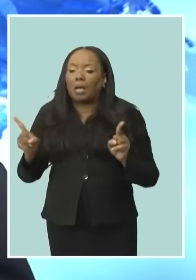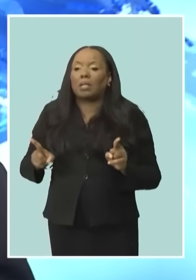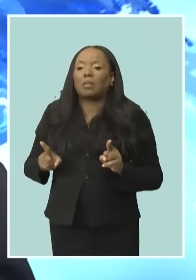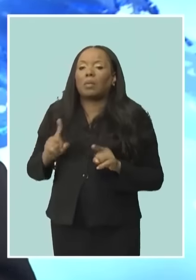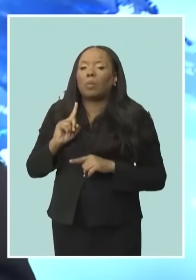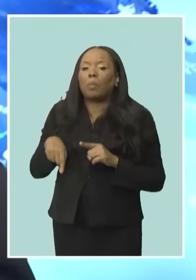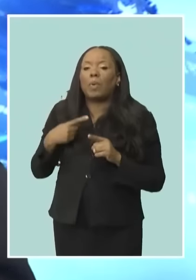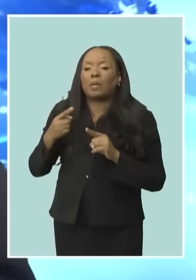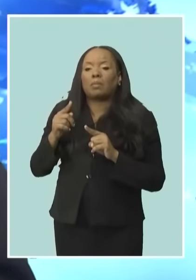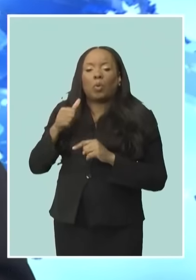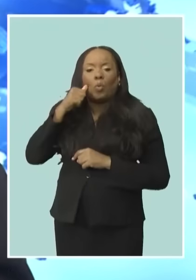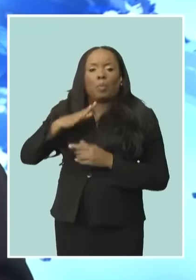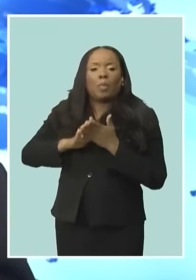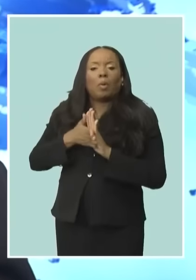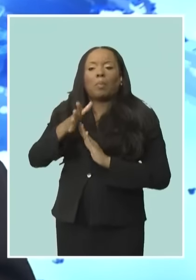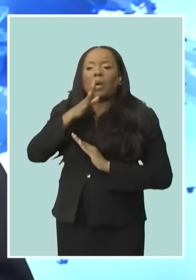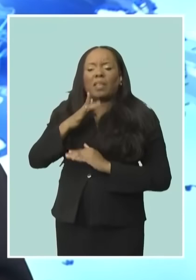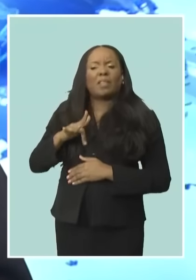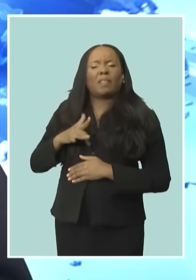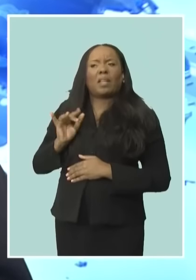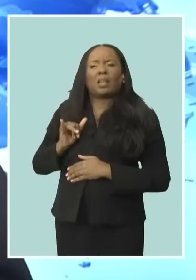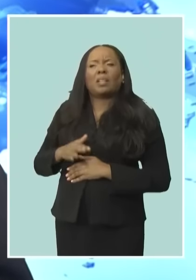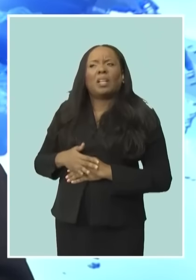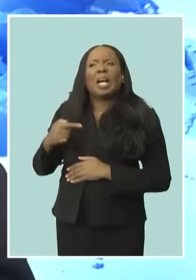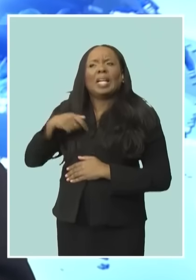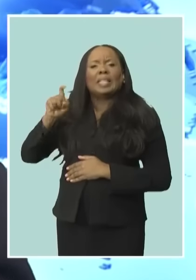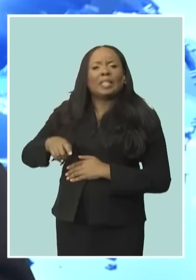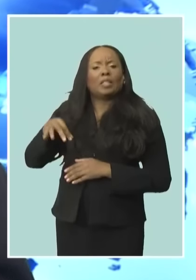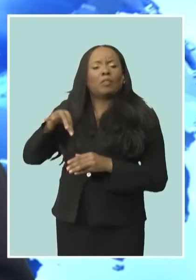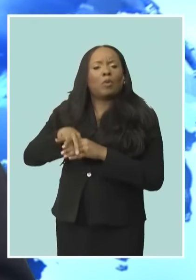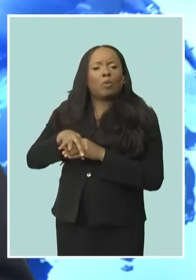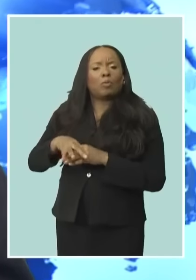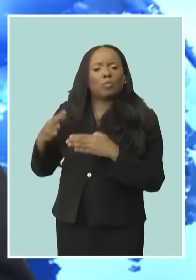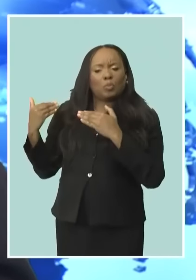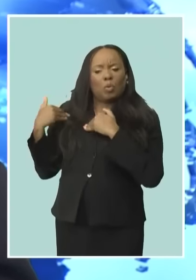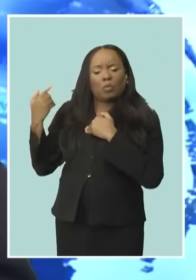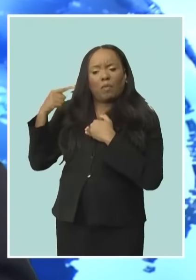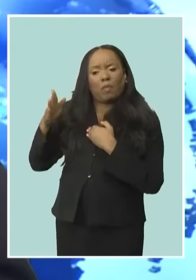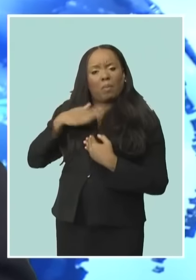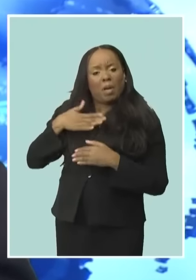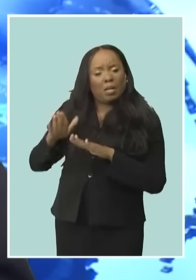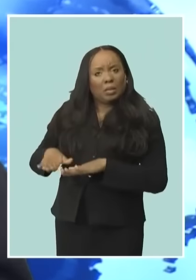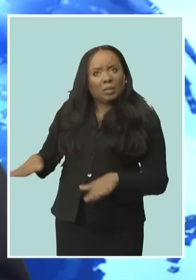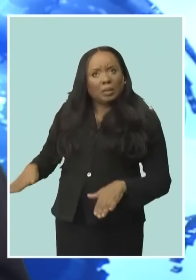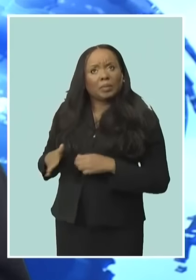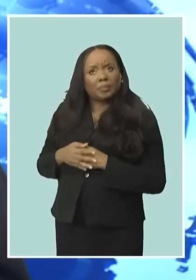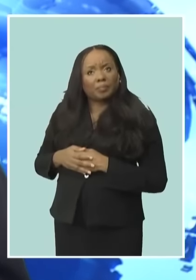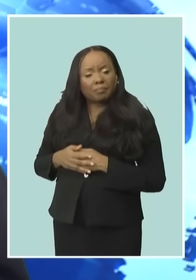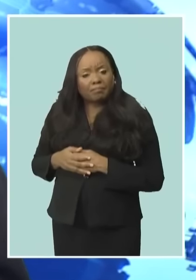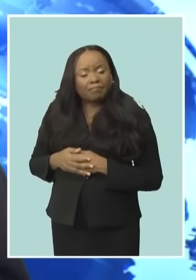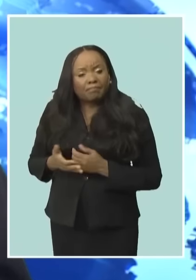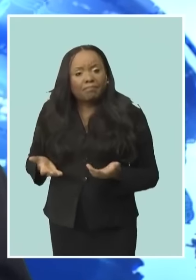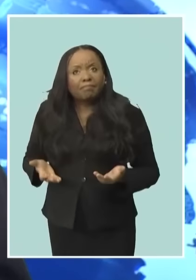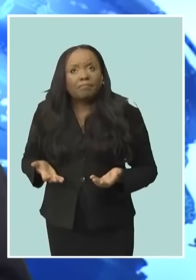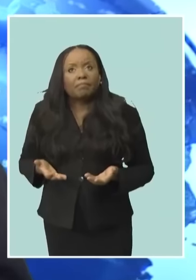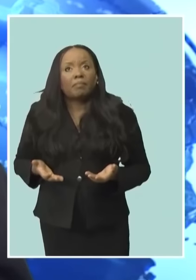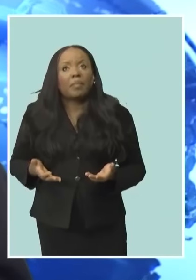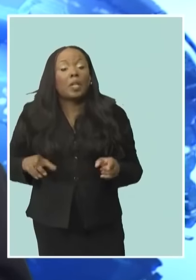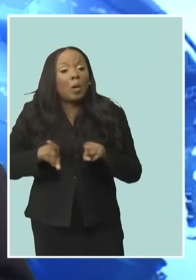older people who spoke said what I would have expected them to say, that it is a duty, it's a responsibility. First person in line was 80-something years